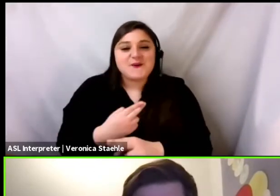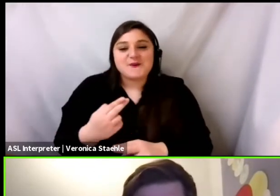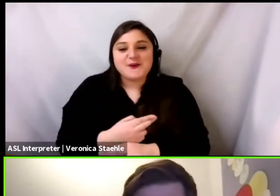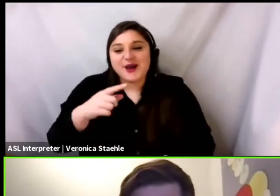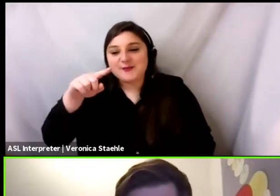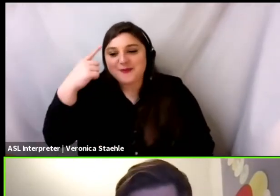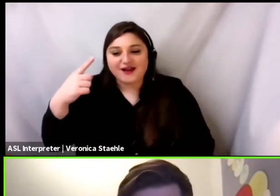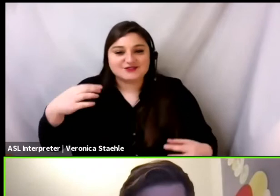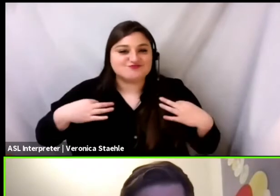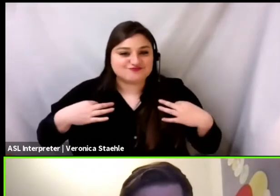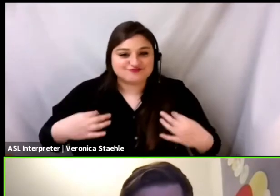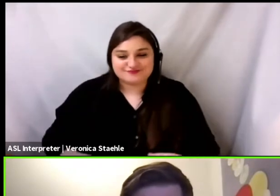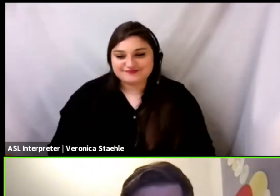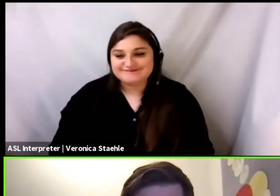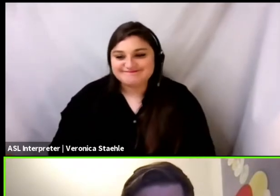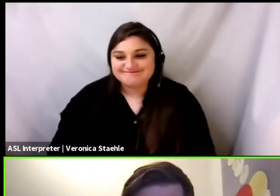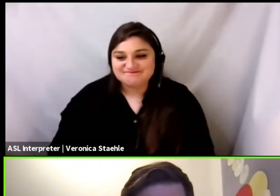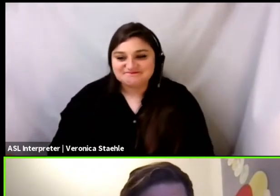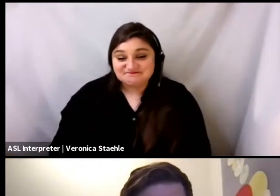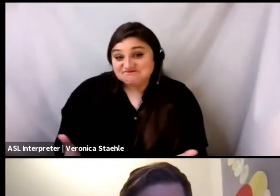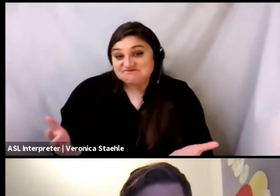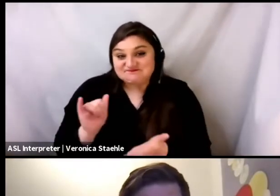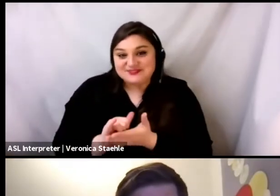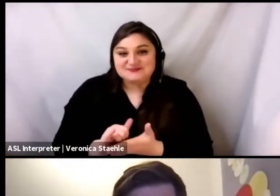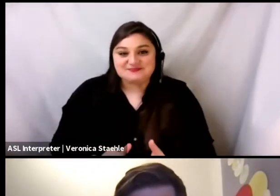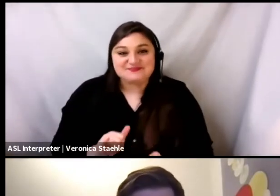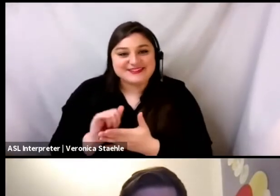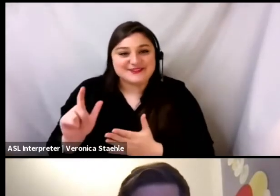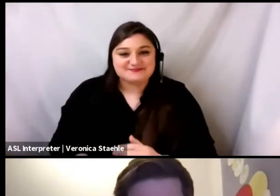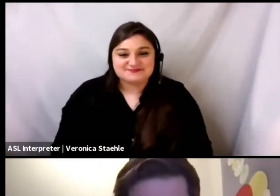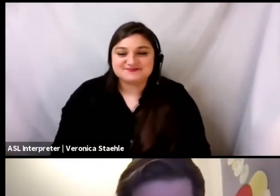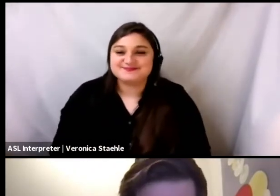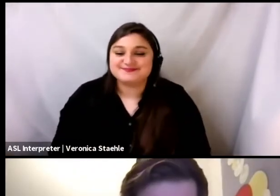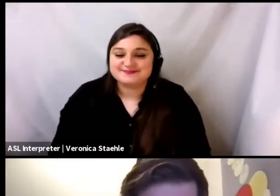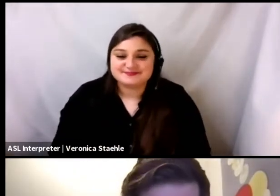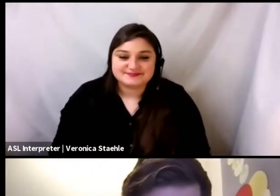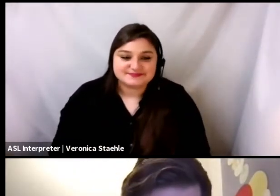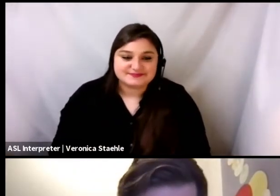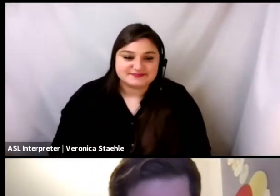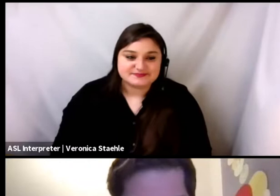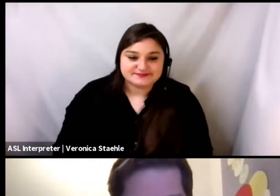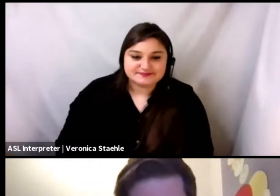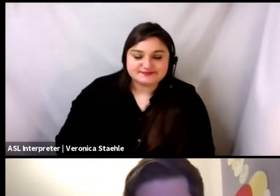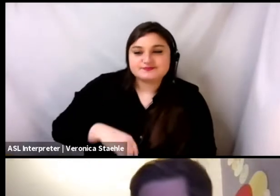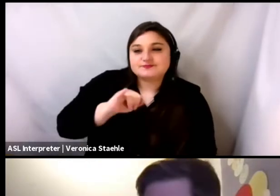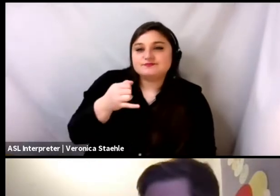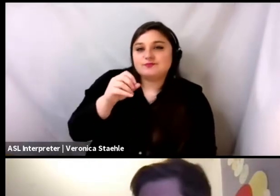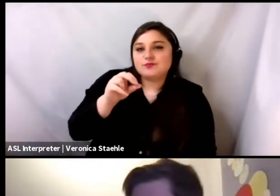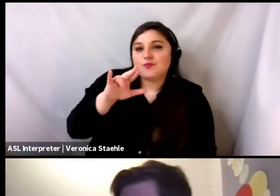pullover. And I think that's it. Yeah, as an addition to the